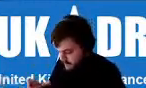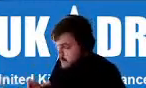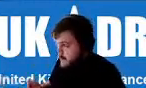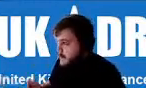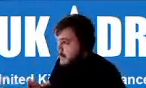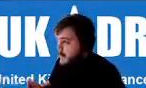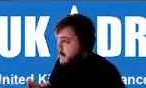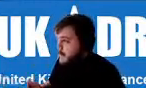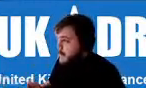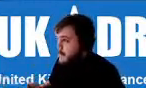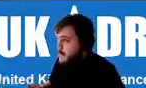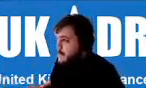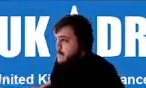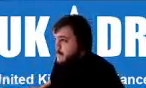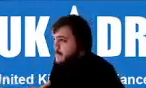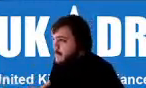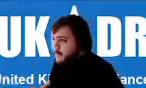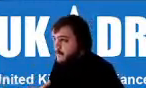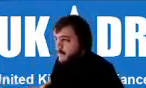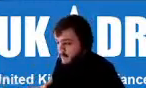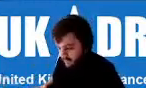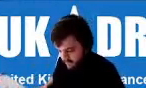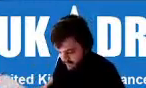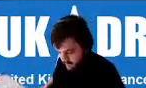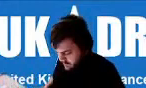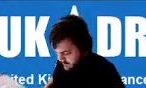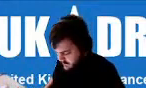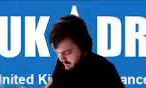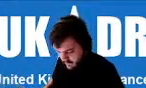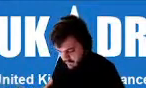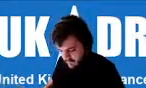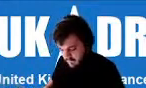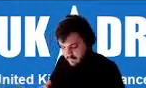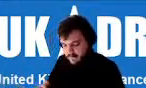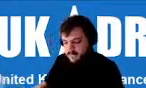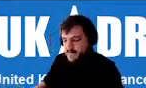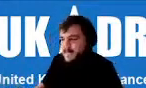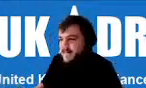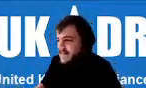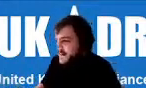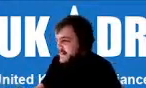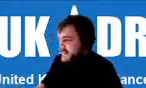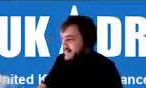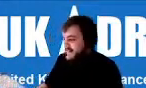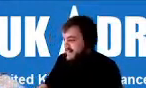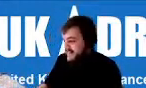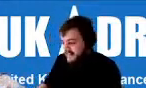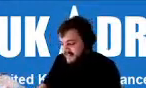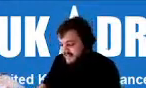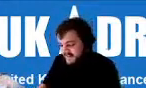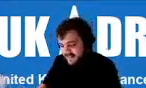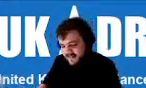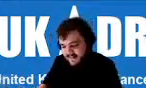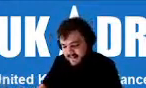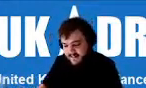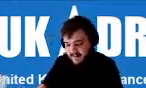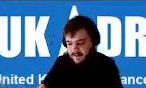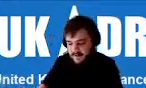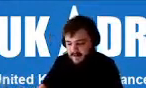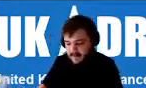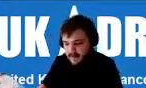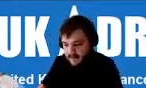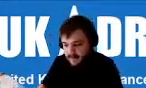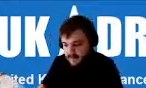more question by Putney Average. Hello, sorry, yes, I logged in with the wrong account. My name is Anya Clarkson,